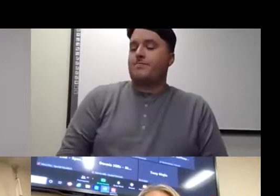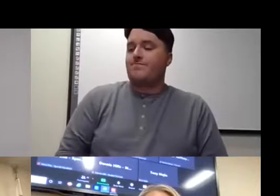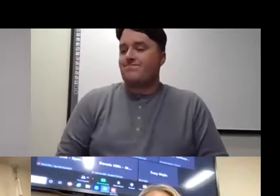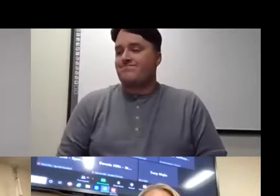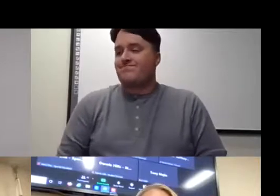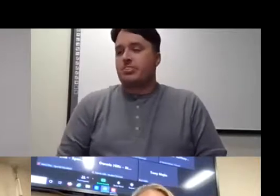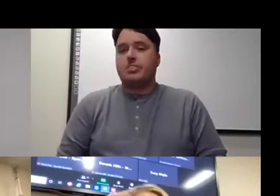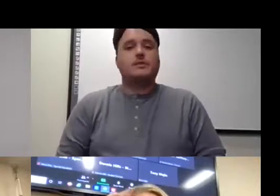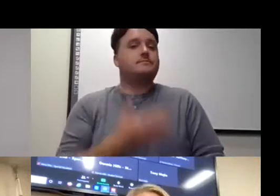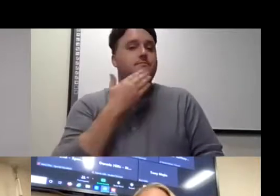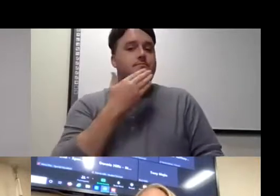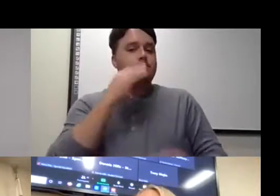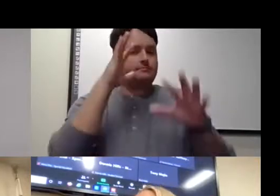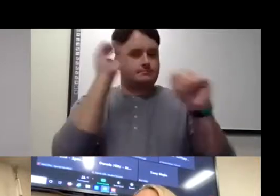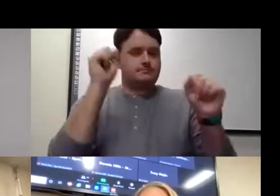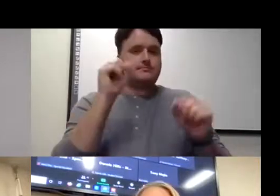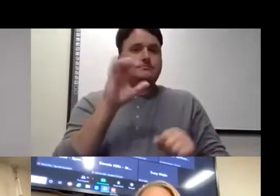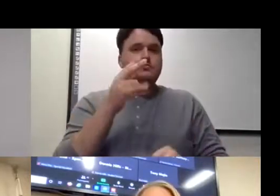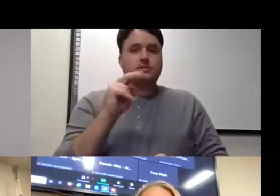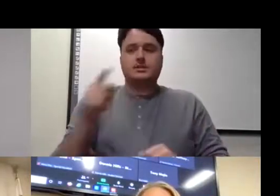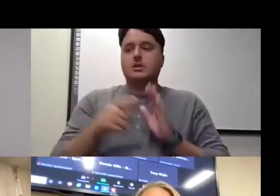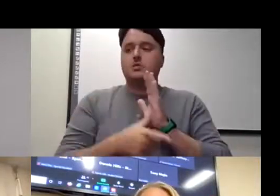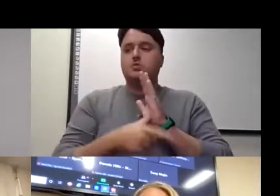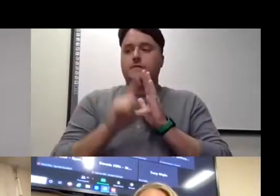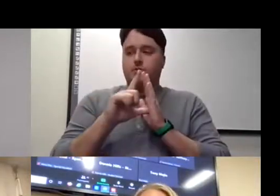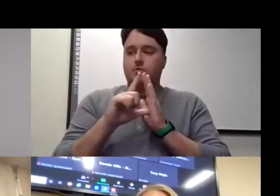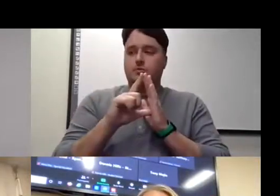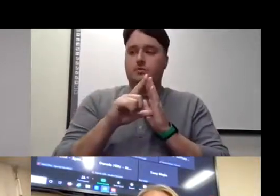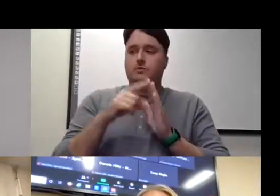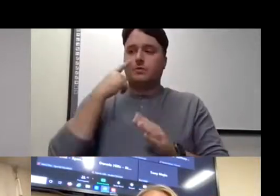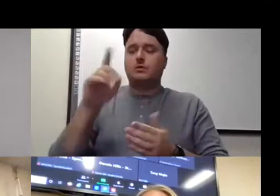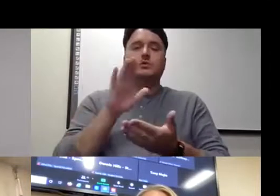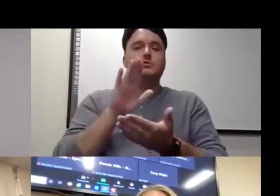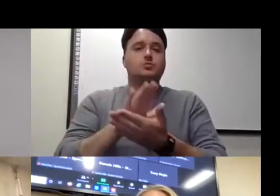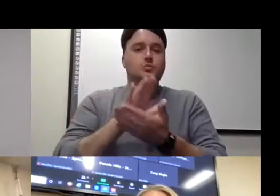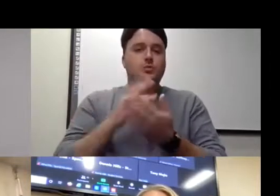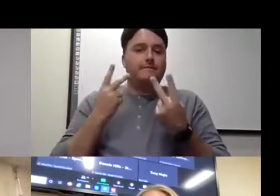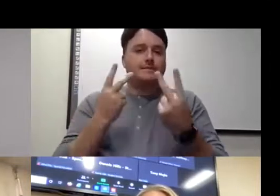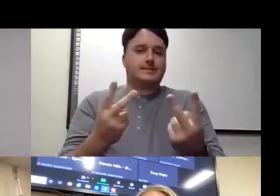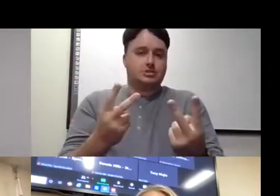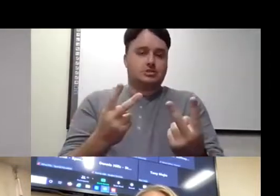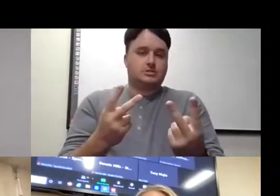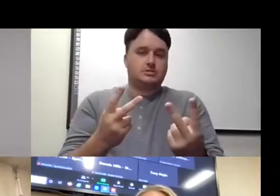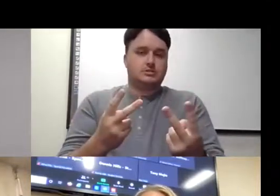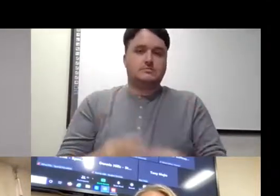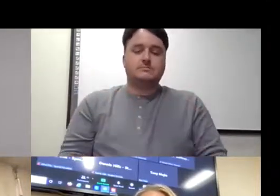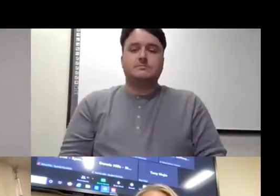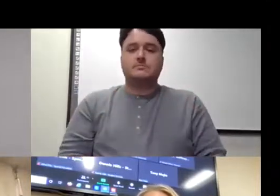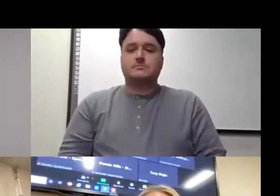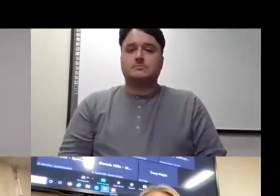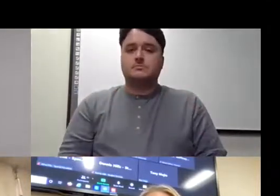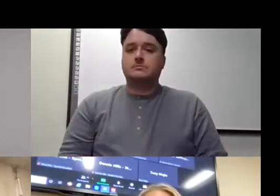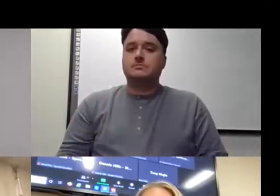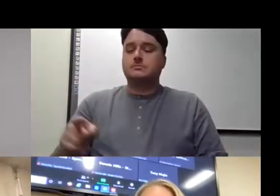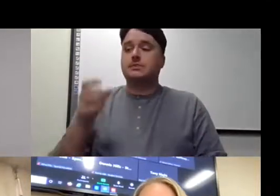Thank you, President Chin. Item 10.2 is a review of school visitations. Let me pull it up here. The San